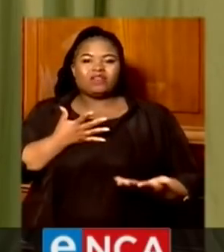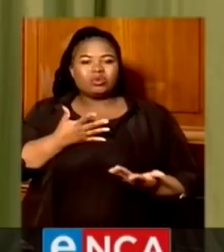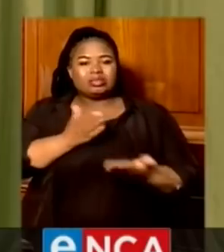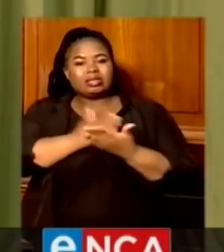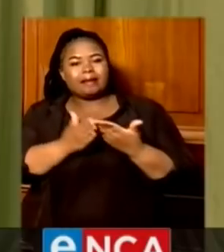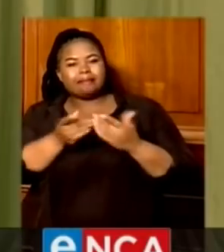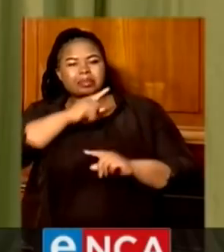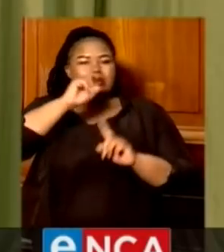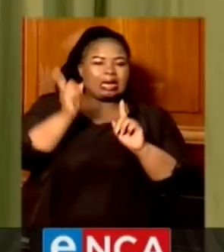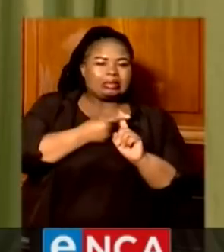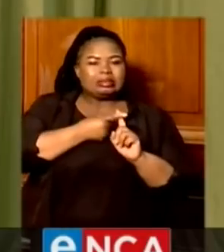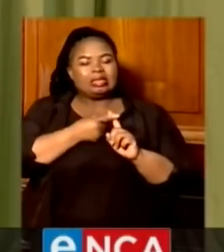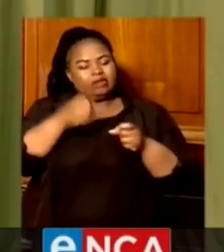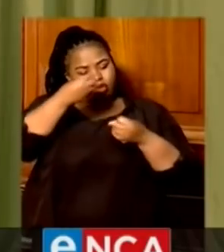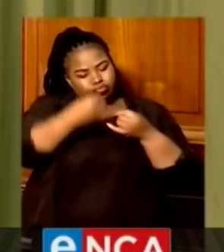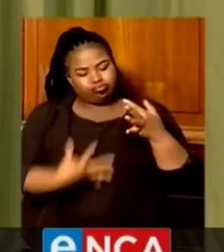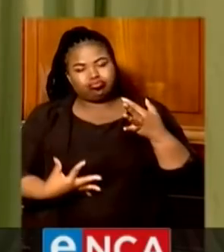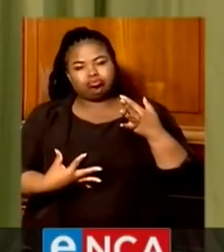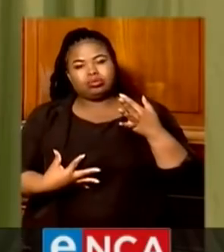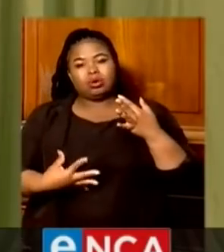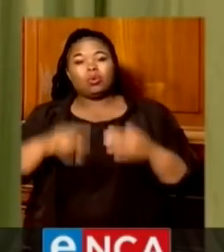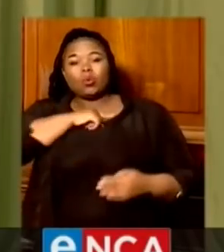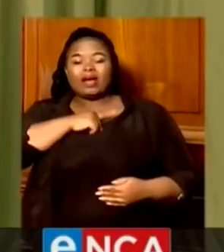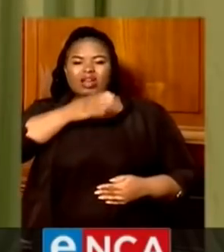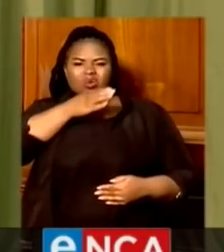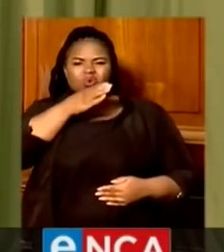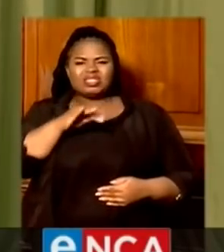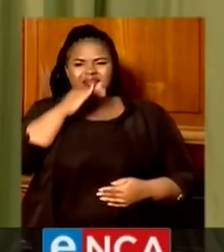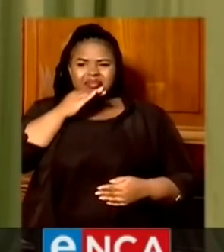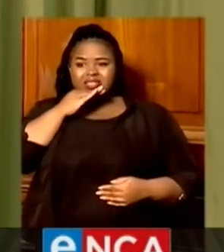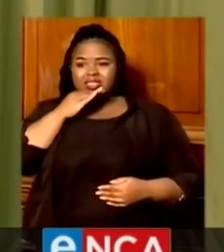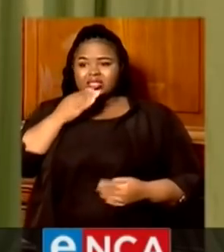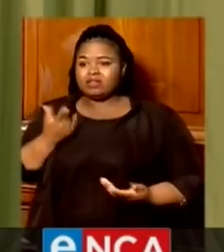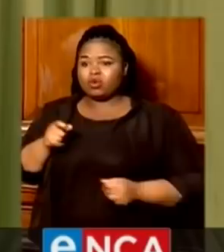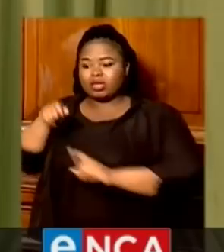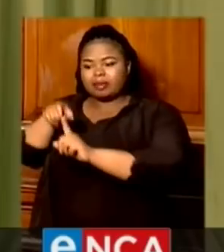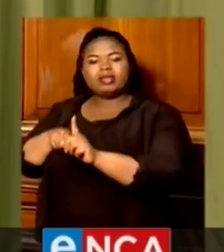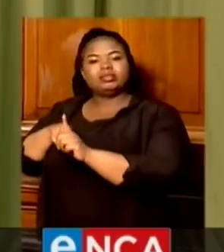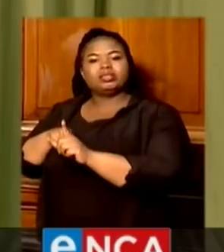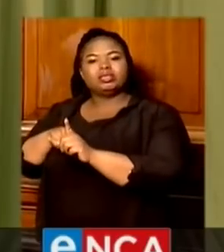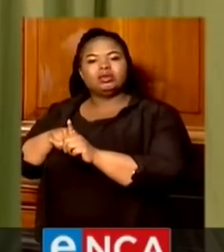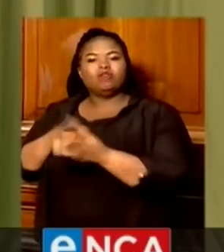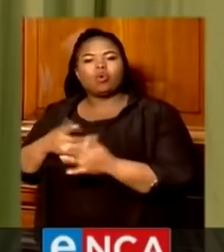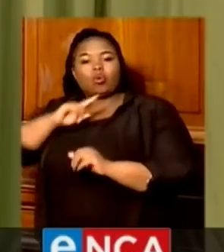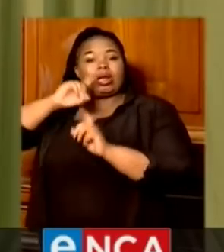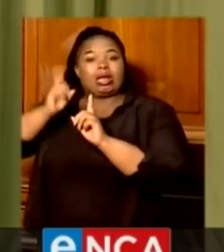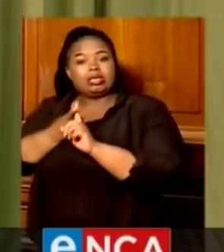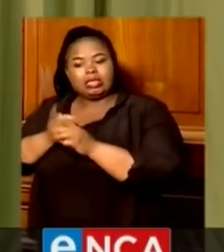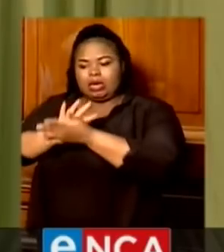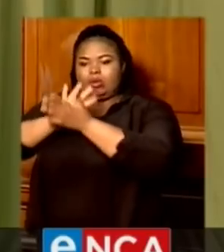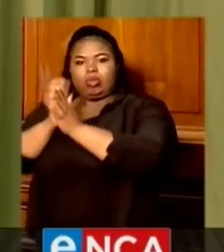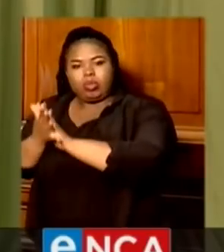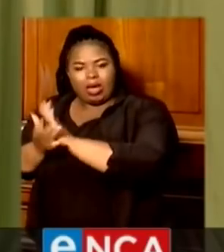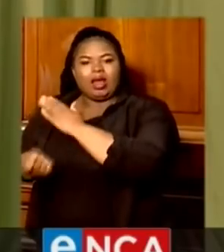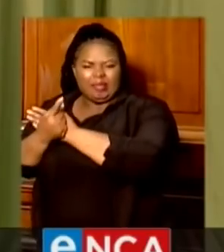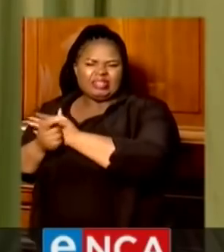alcohol-related cancers, respectively. So it's not only just the damage in terms of some of the related accidents, but also there